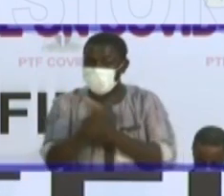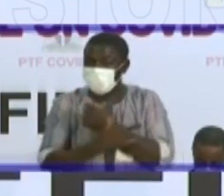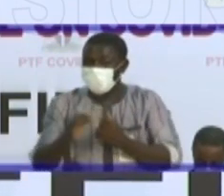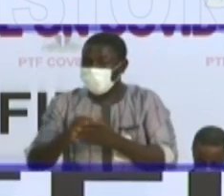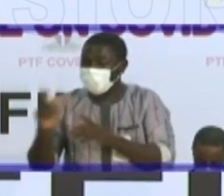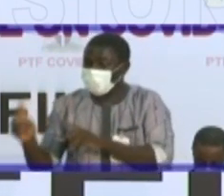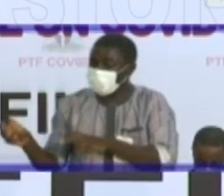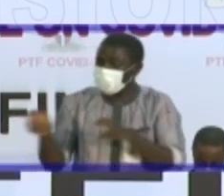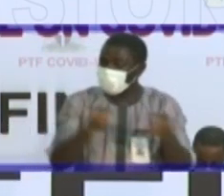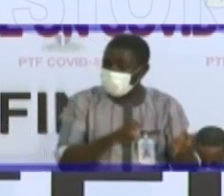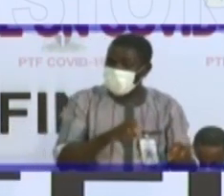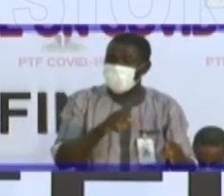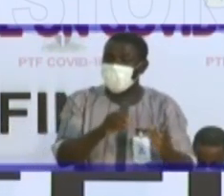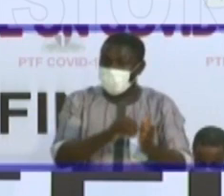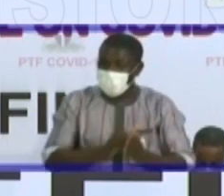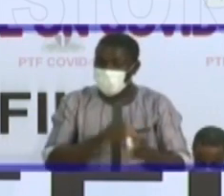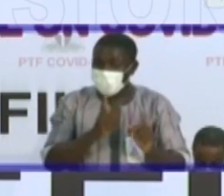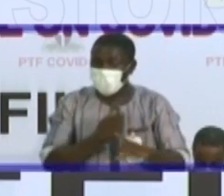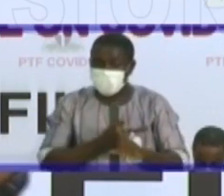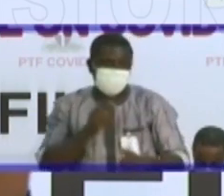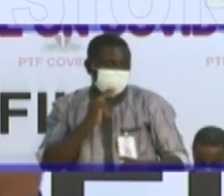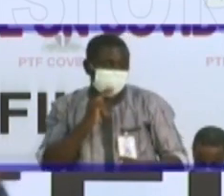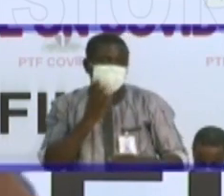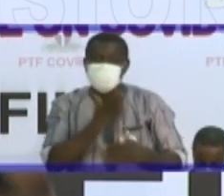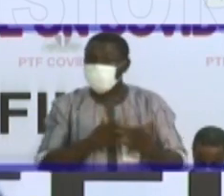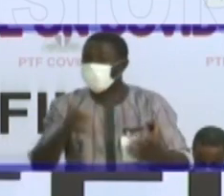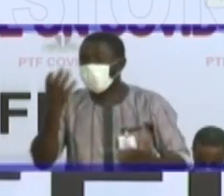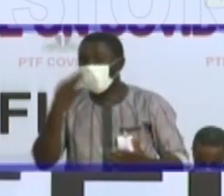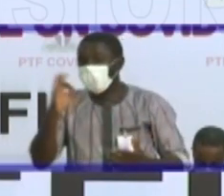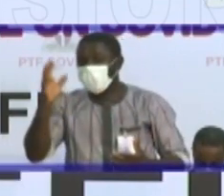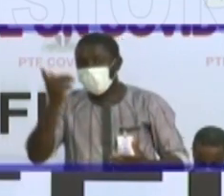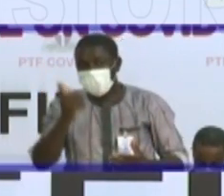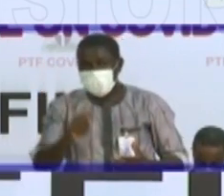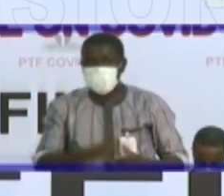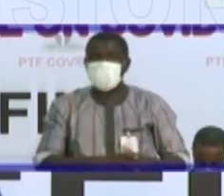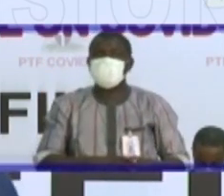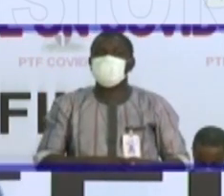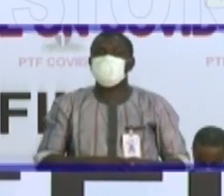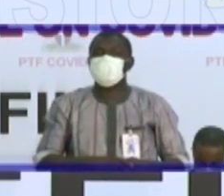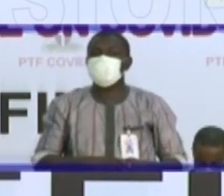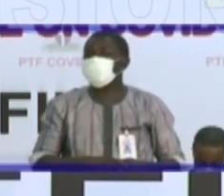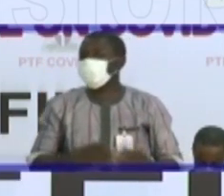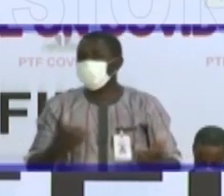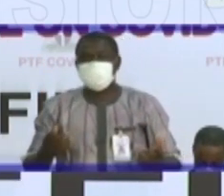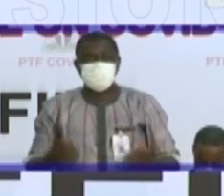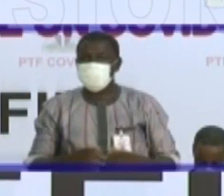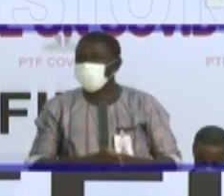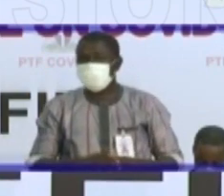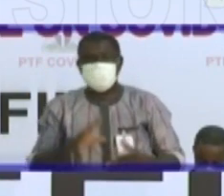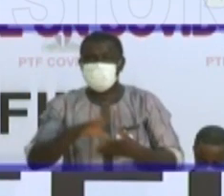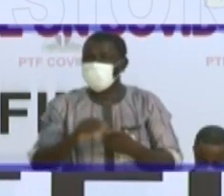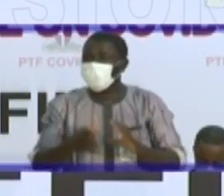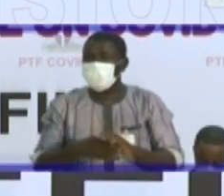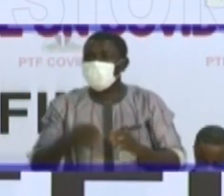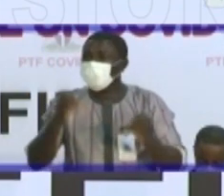their nationals from Nigeria, some of the, you know, real horror stories that, you know,